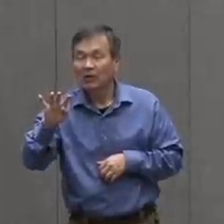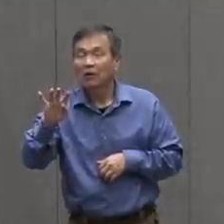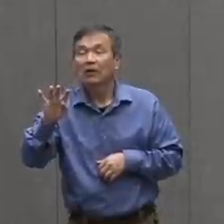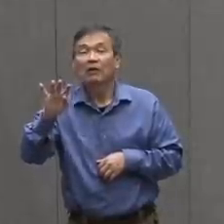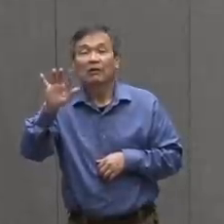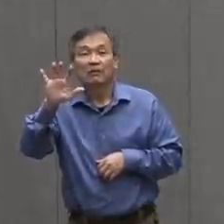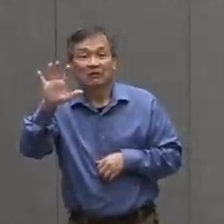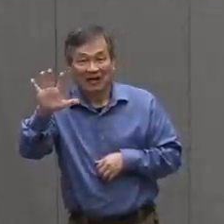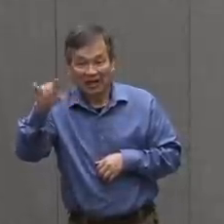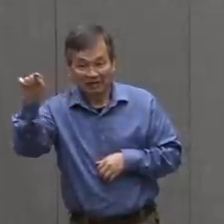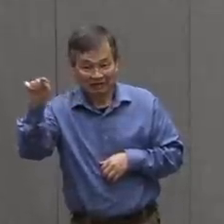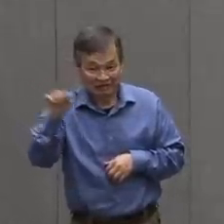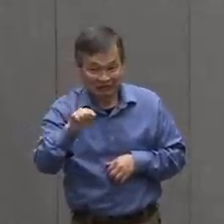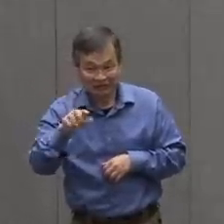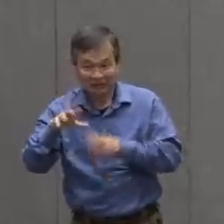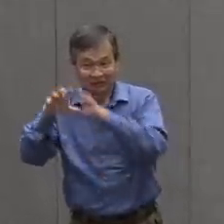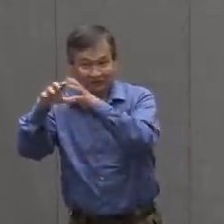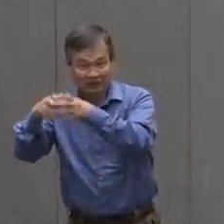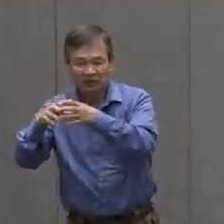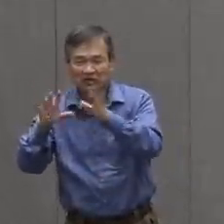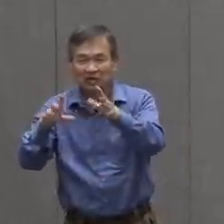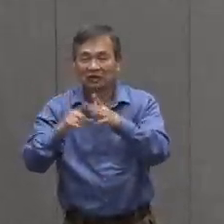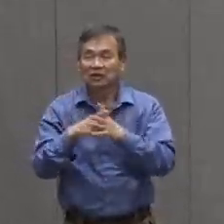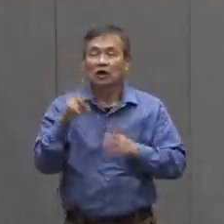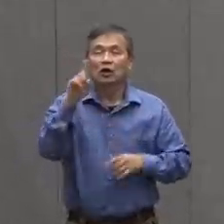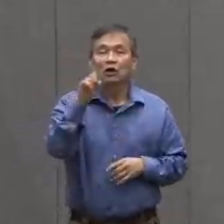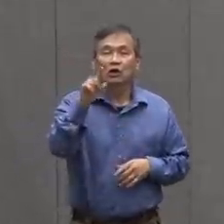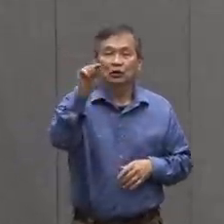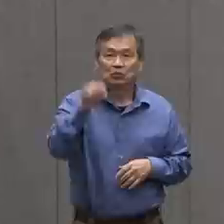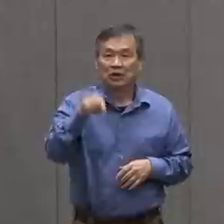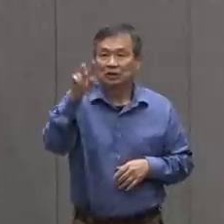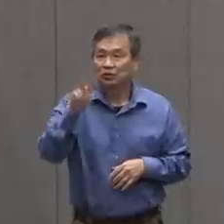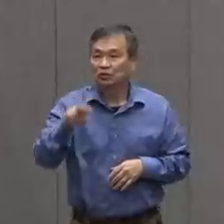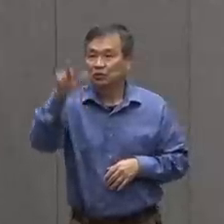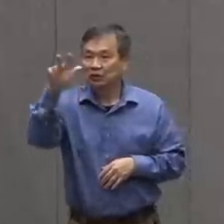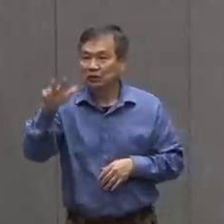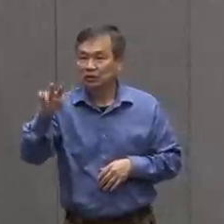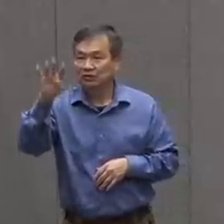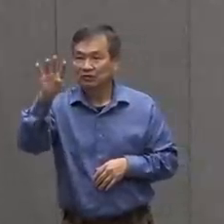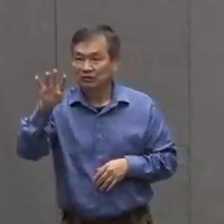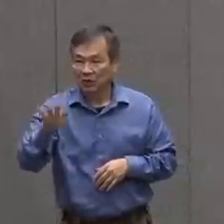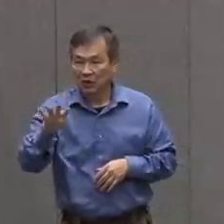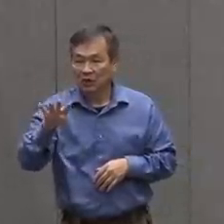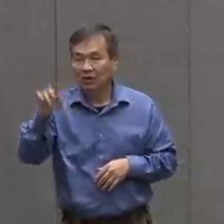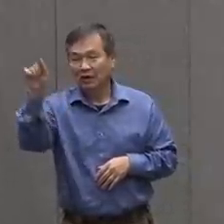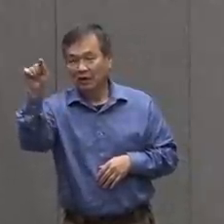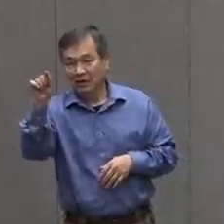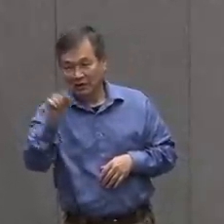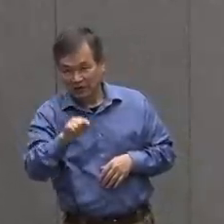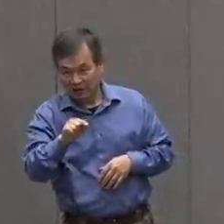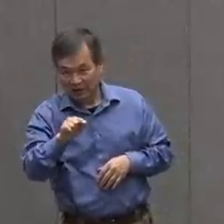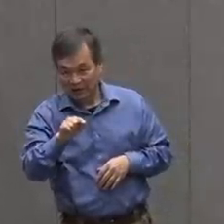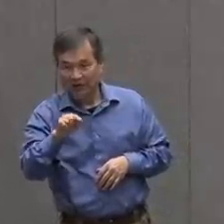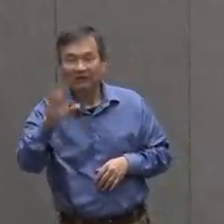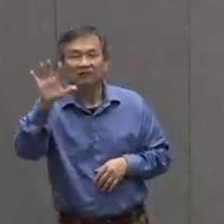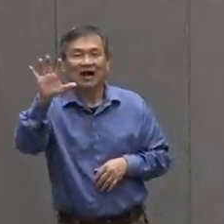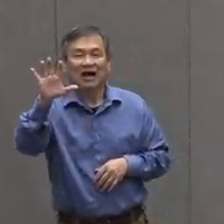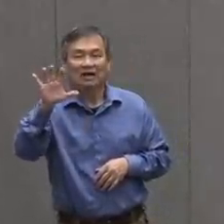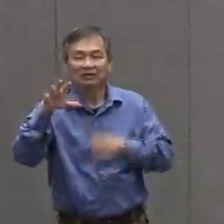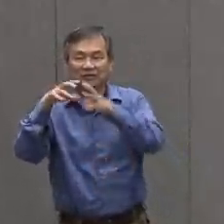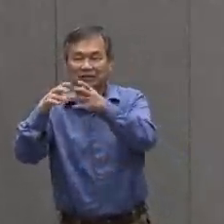a diagonal line. So let me start over. 1, 2, 3, 4,